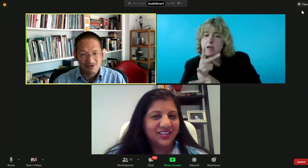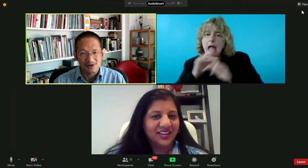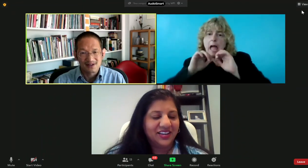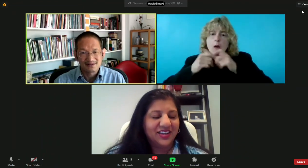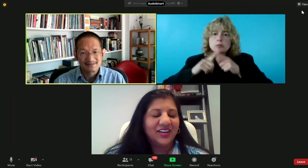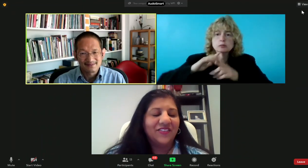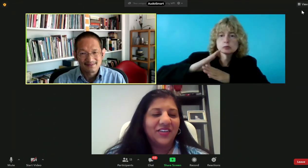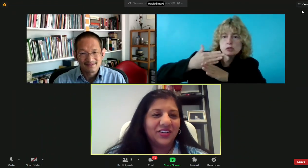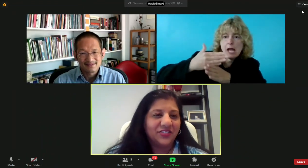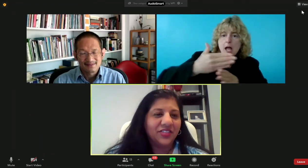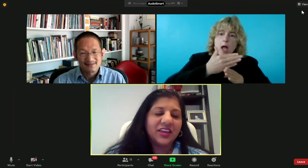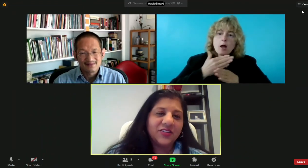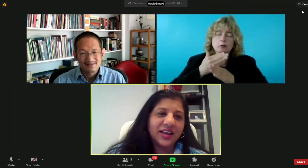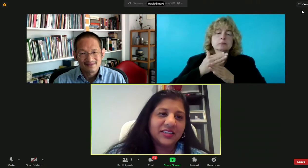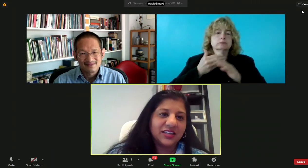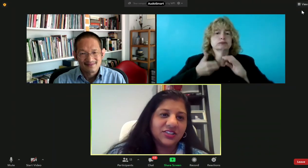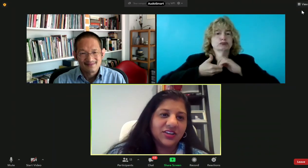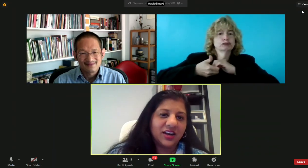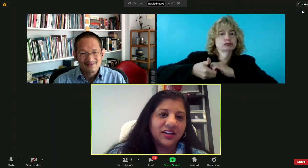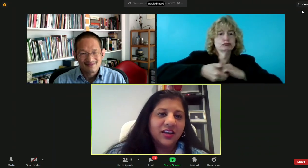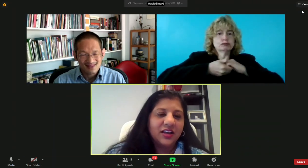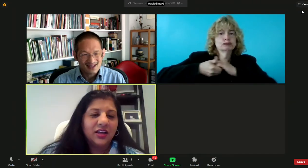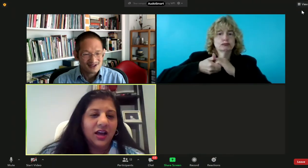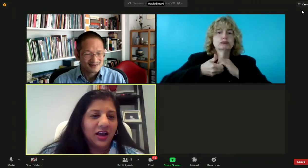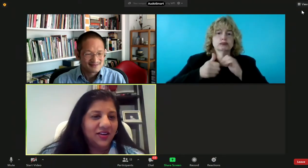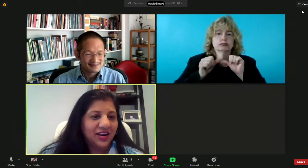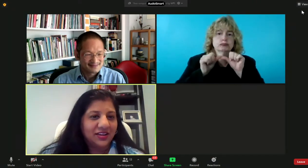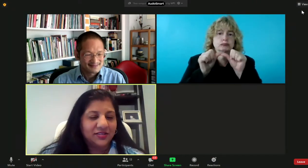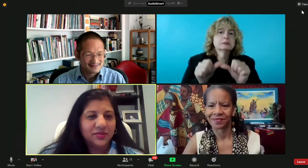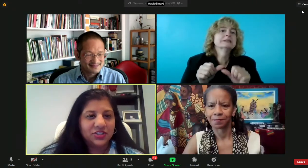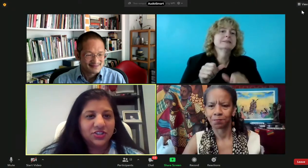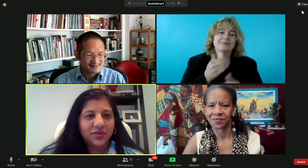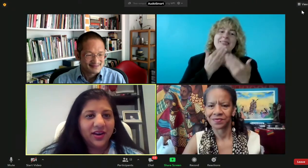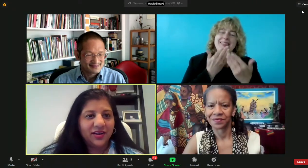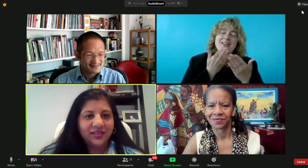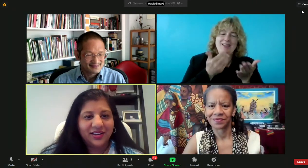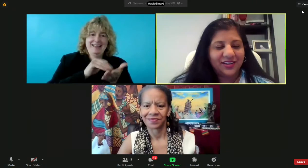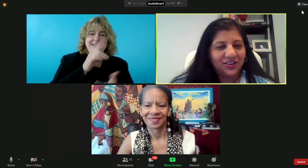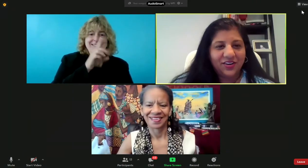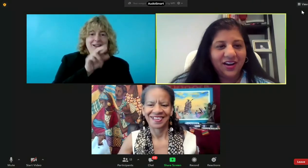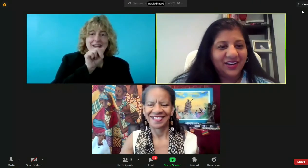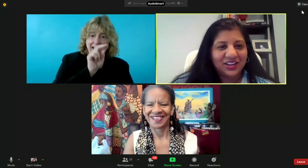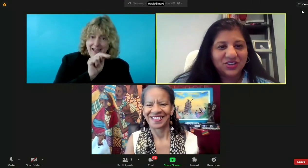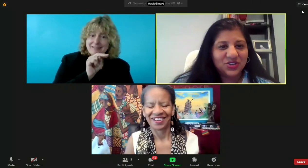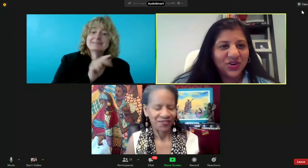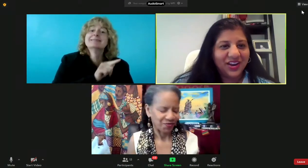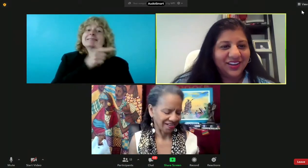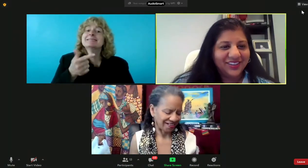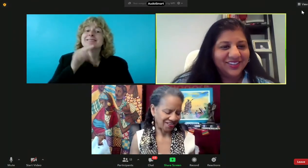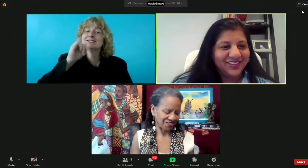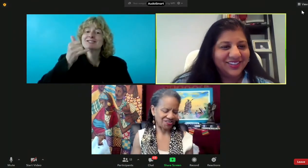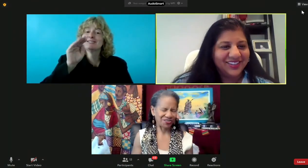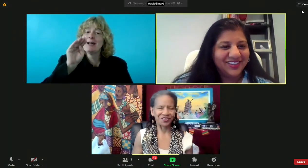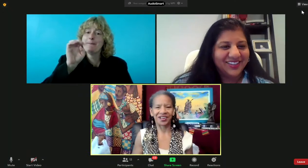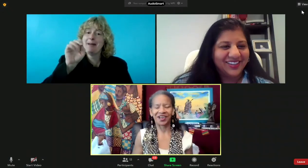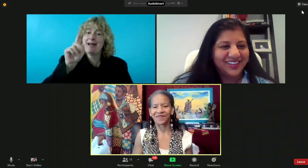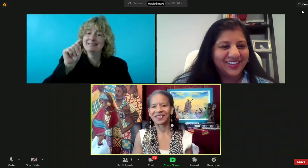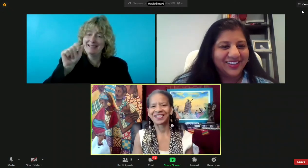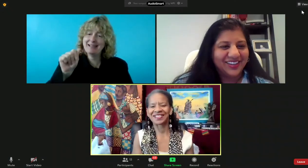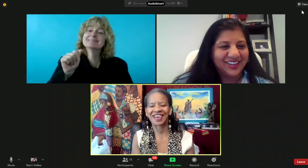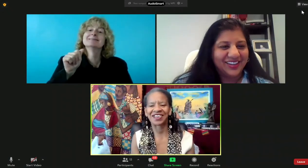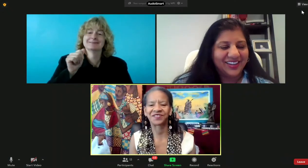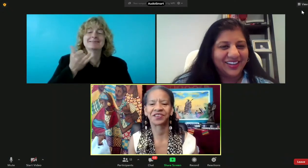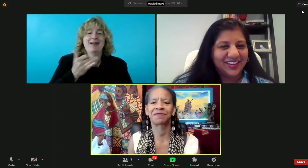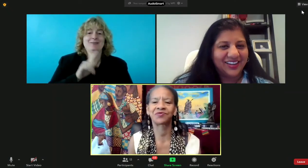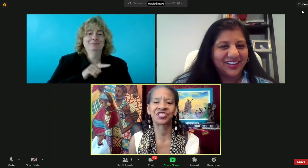we go forward. Wonderful. Thank you again, Dr. Ahn. Thank you. All right, Ms. Jametta, you're on. Enjoy. Sure enough.